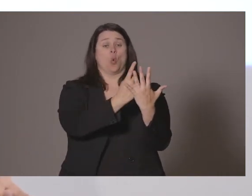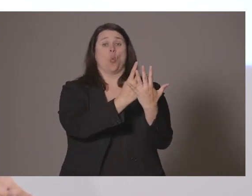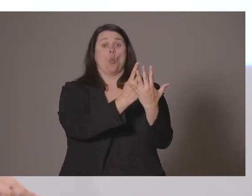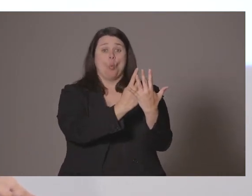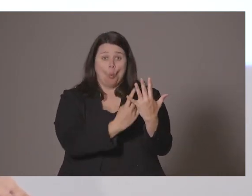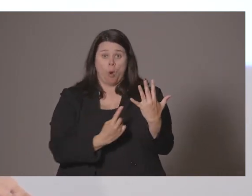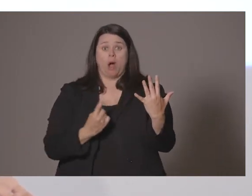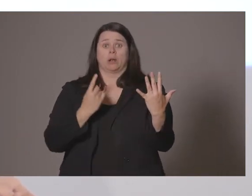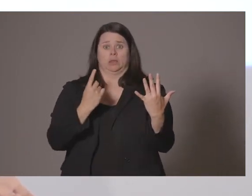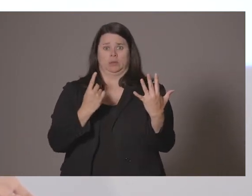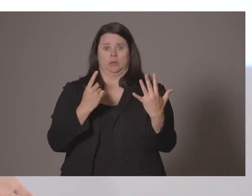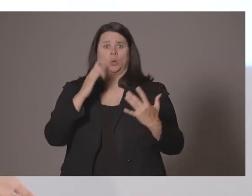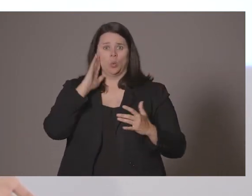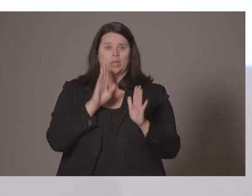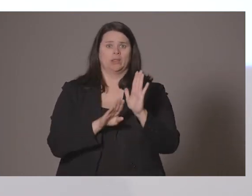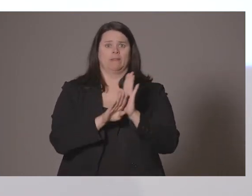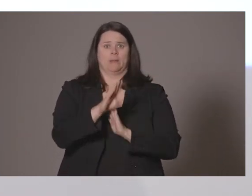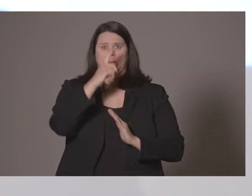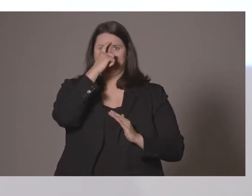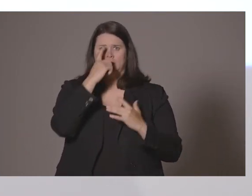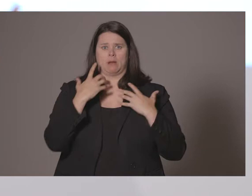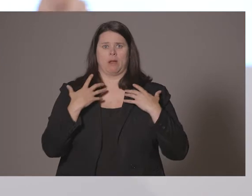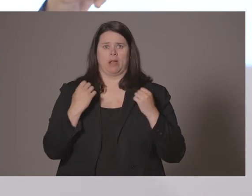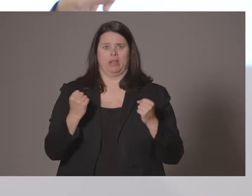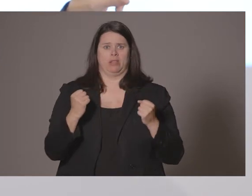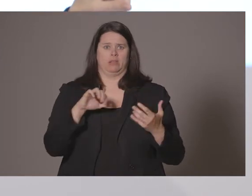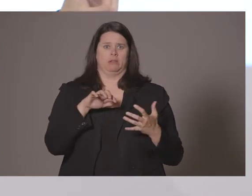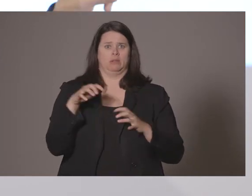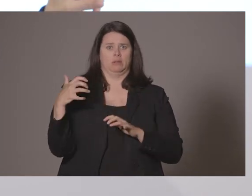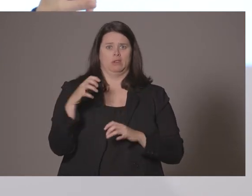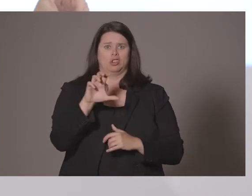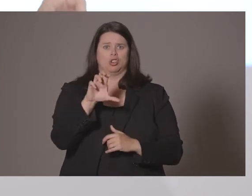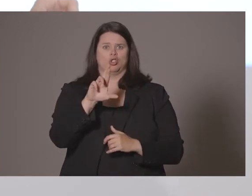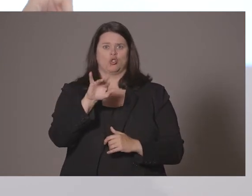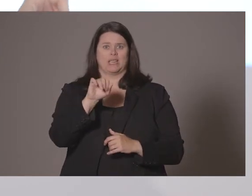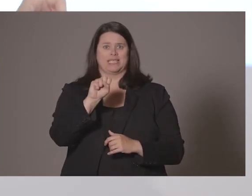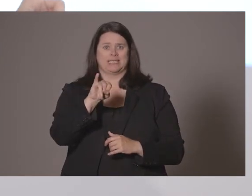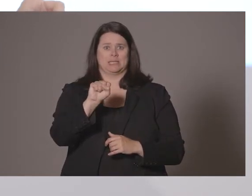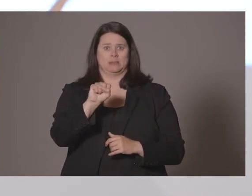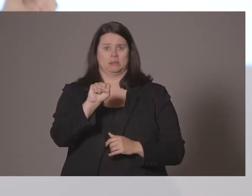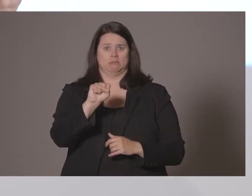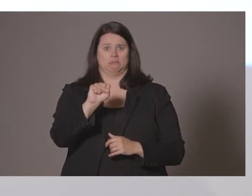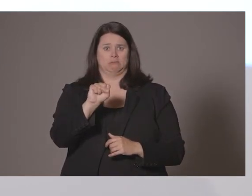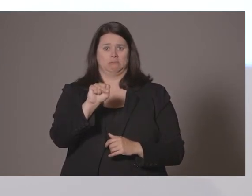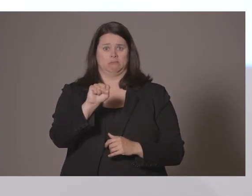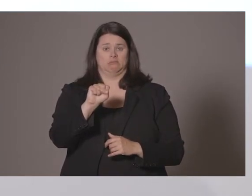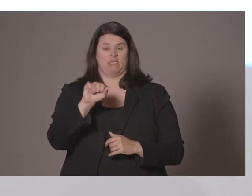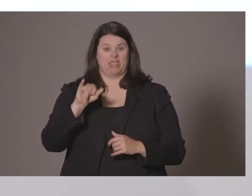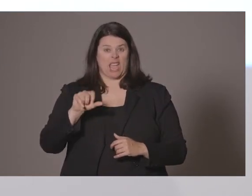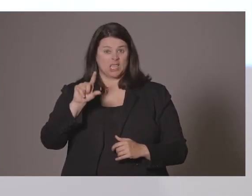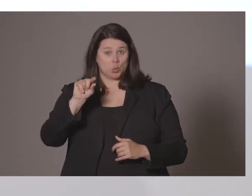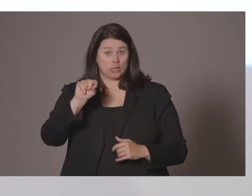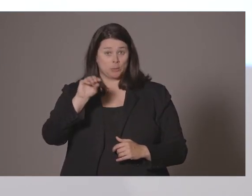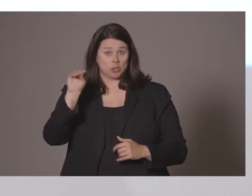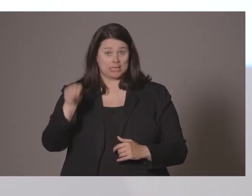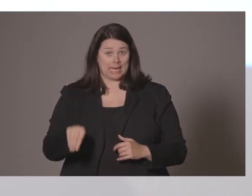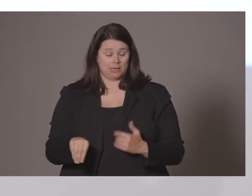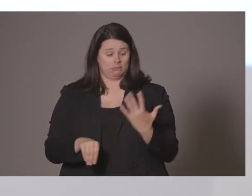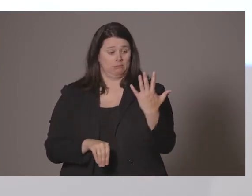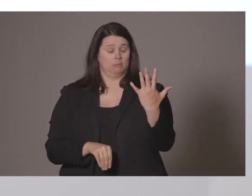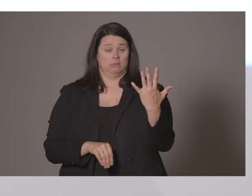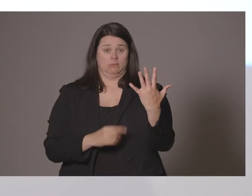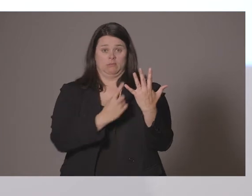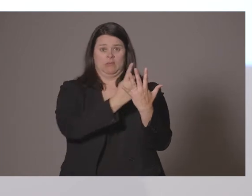health crisis. And that one person, that 1 out of 5, is not the same person every time. So it's not just